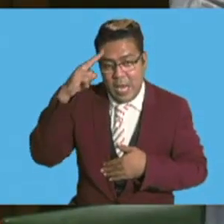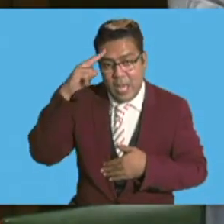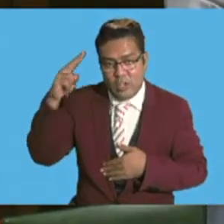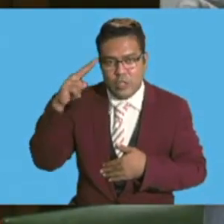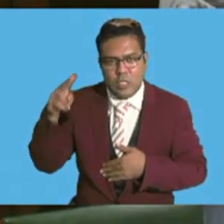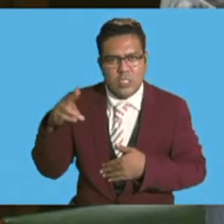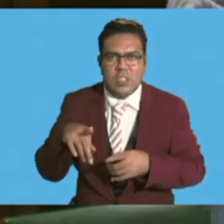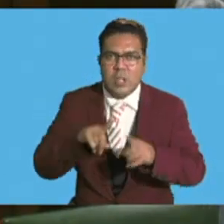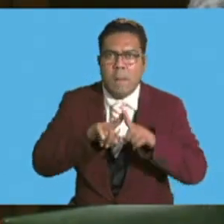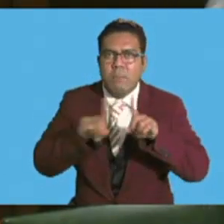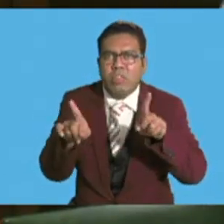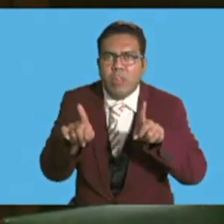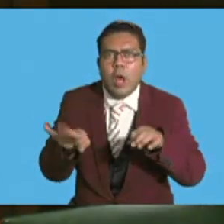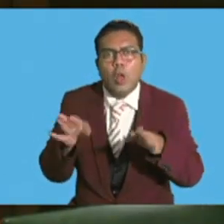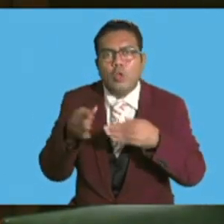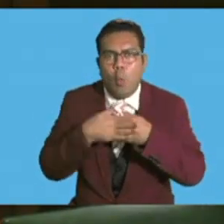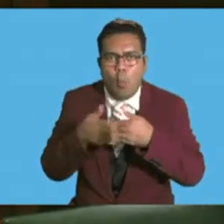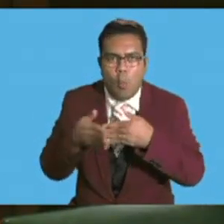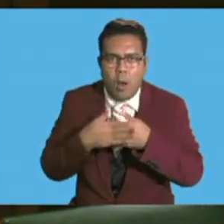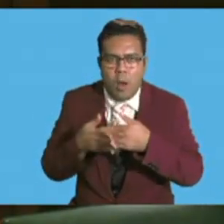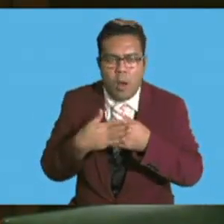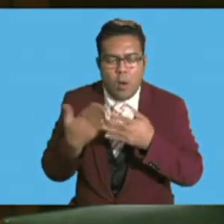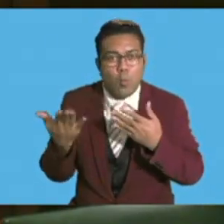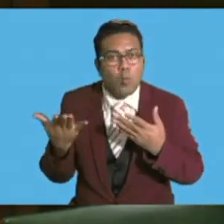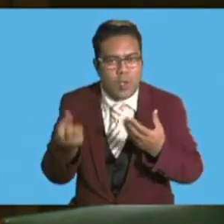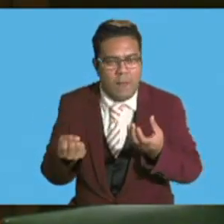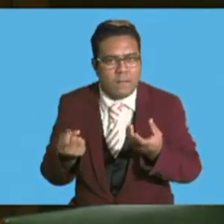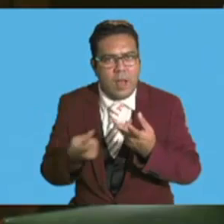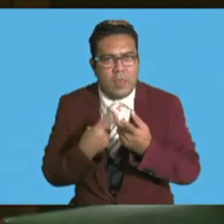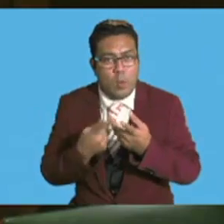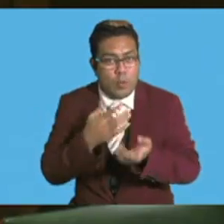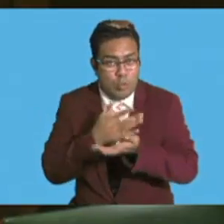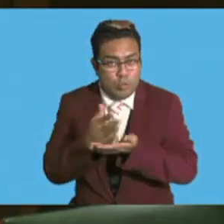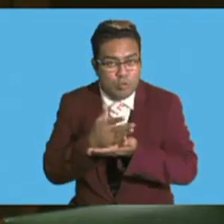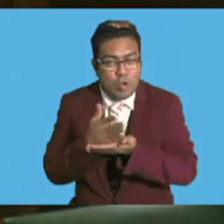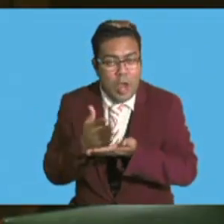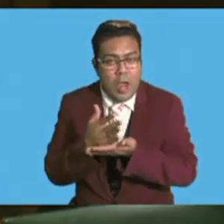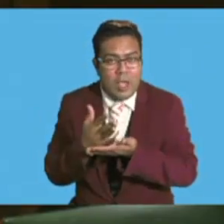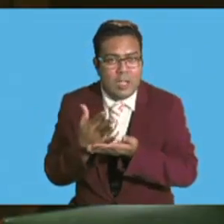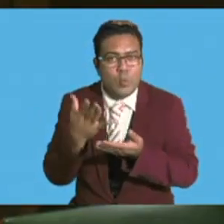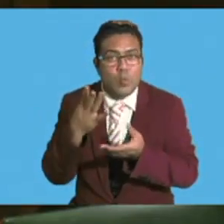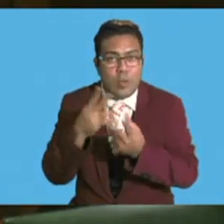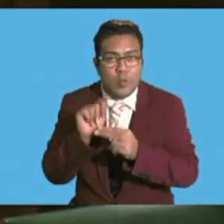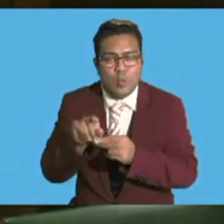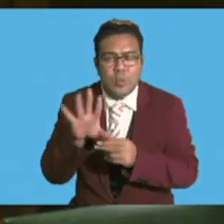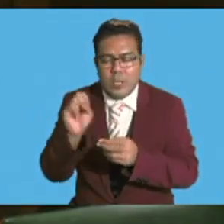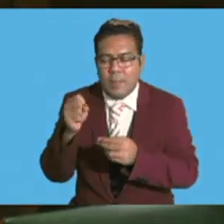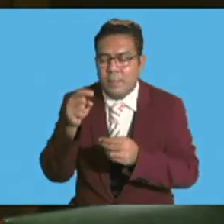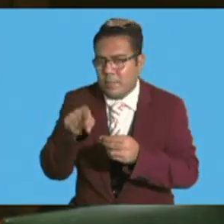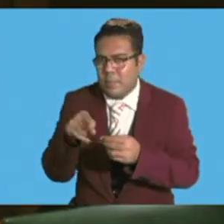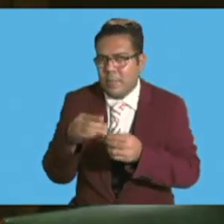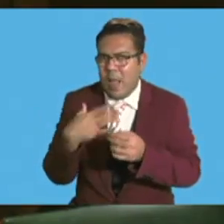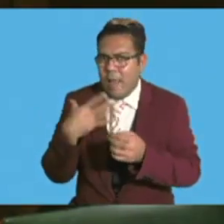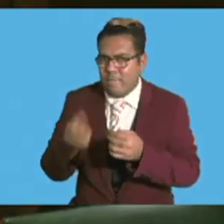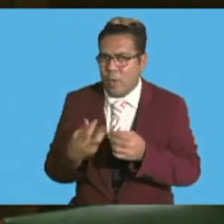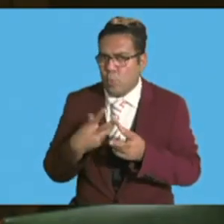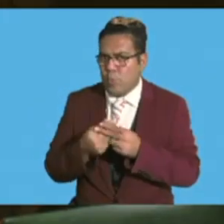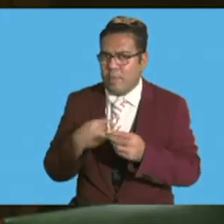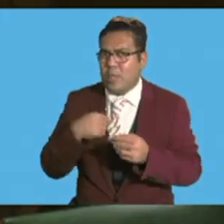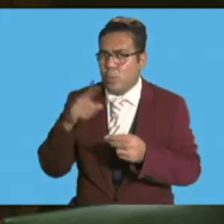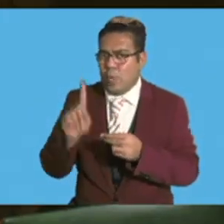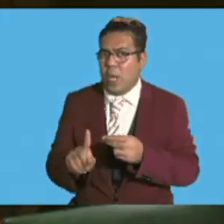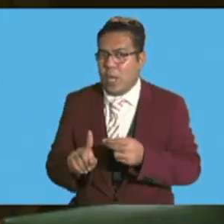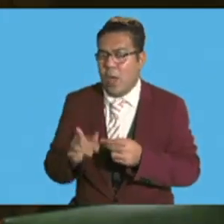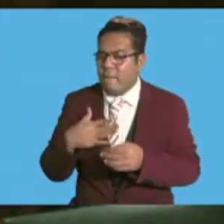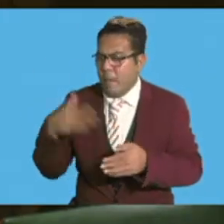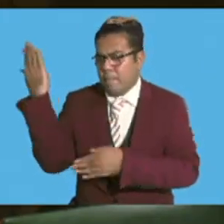door. There are clinical indicators. And I want to share with you some clinical indicators that I have with me today, and I've presented it